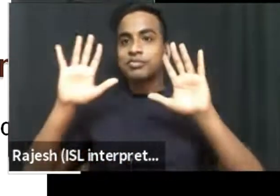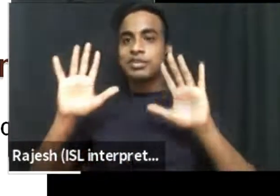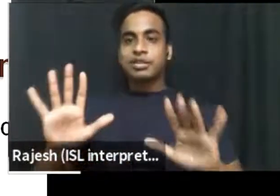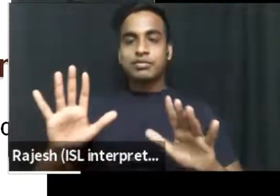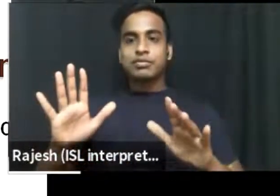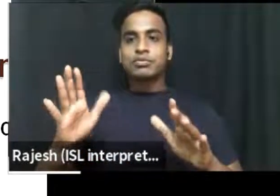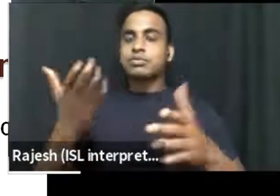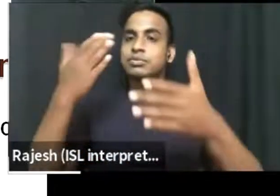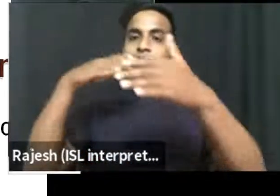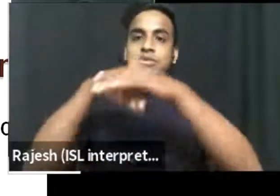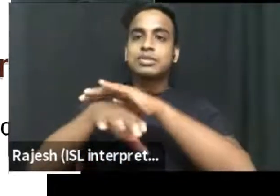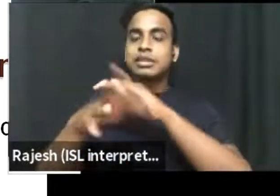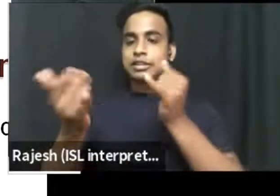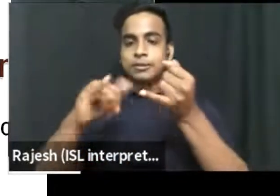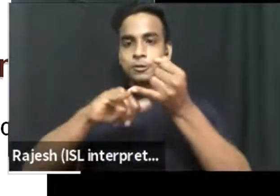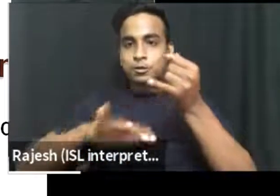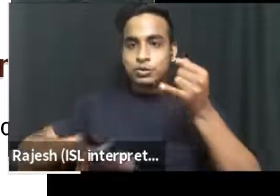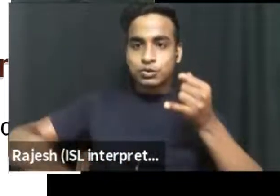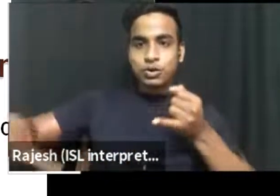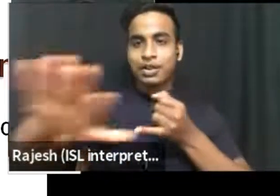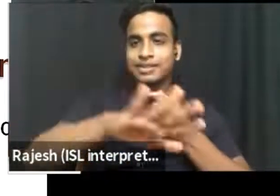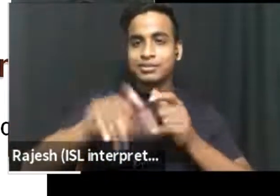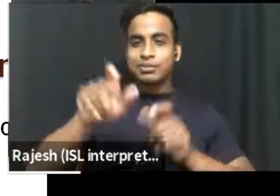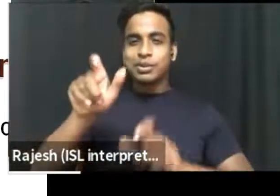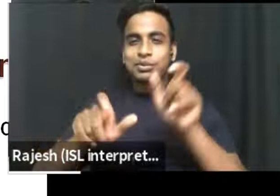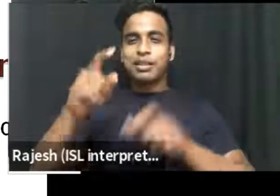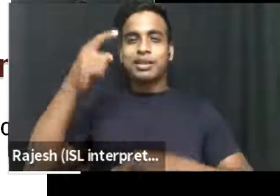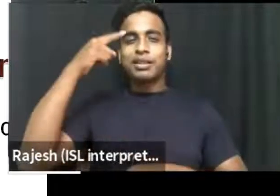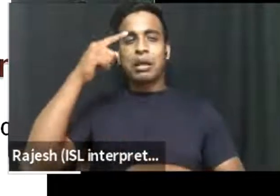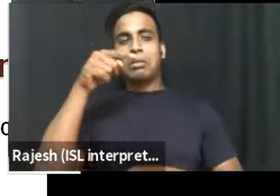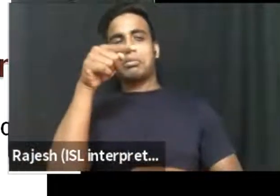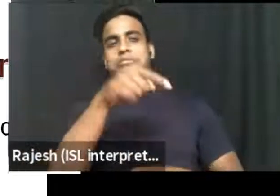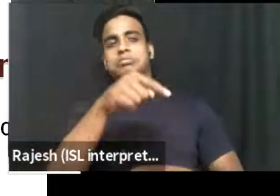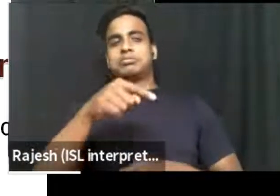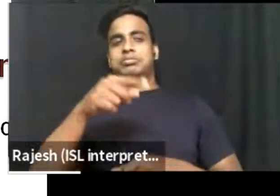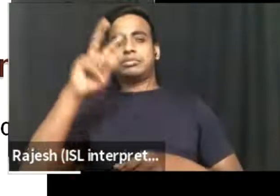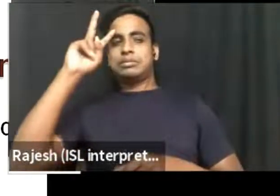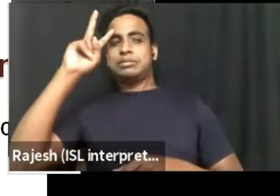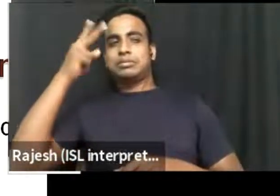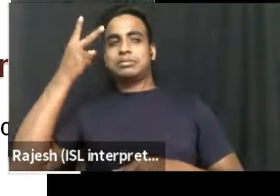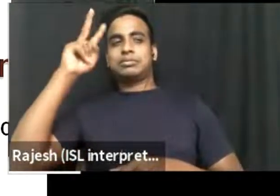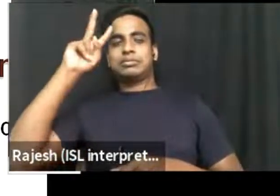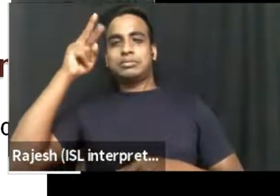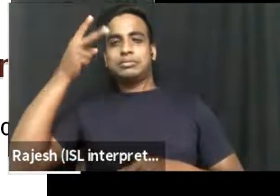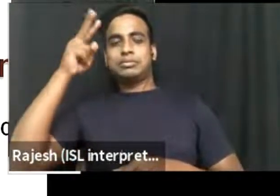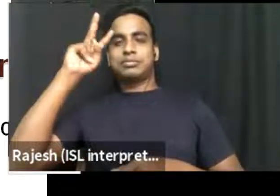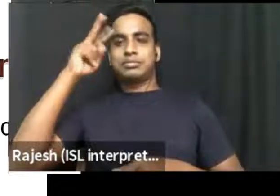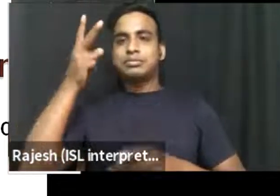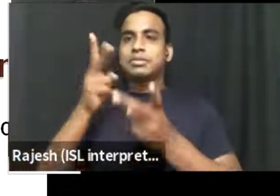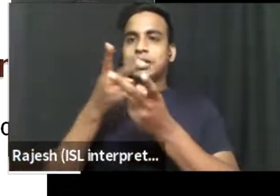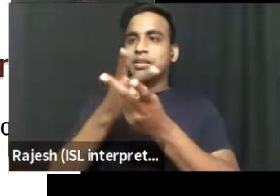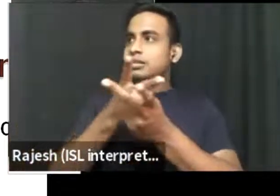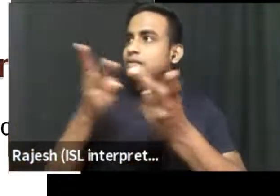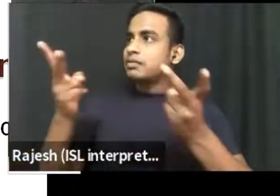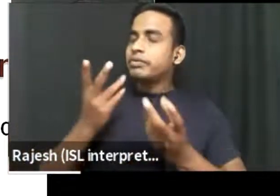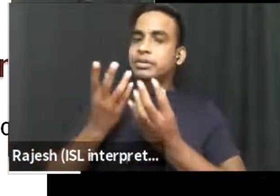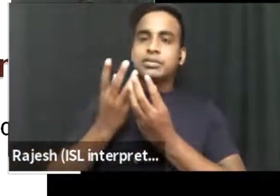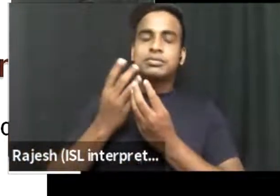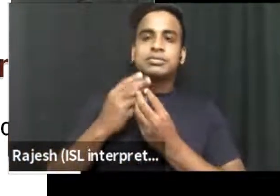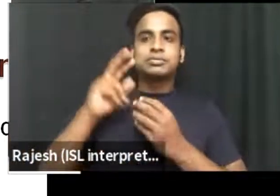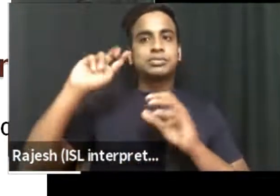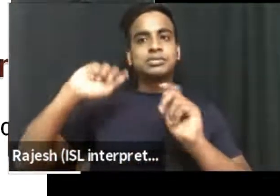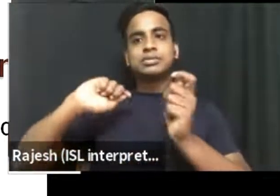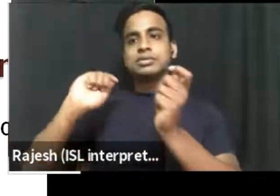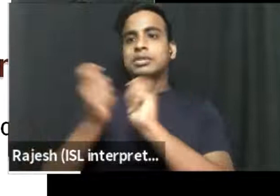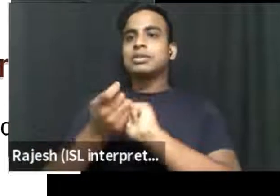about the societal prejudice which is being fought and promoting